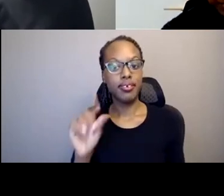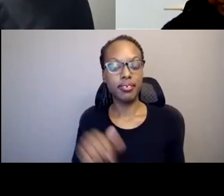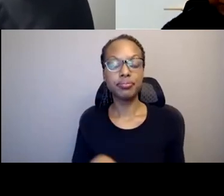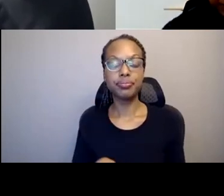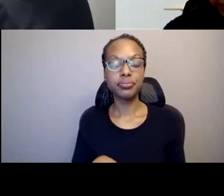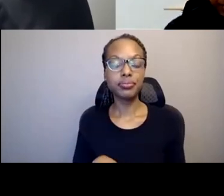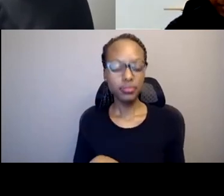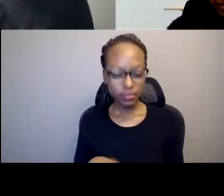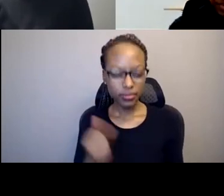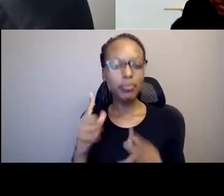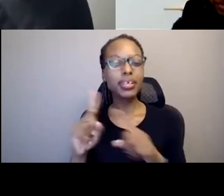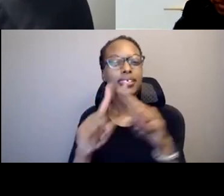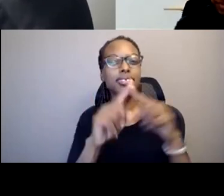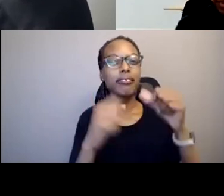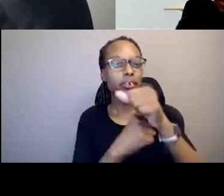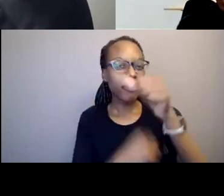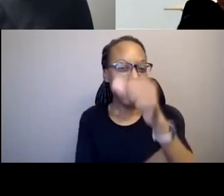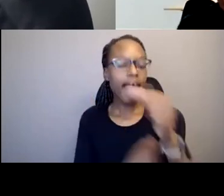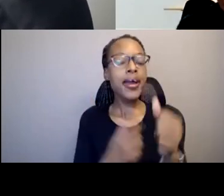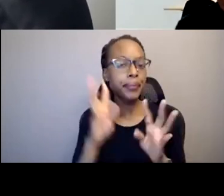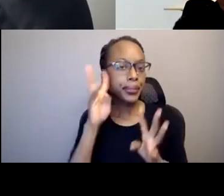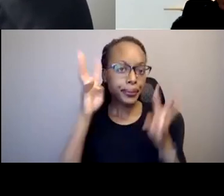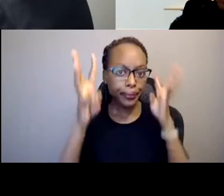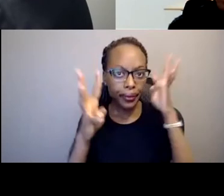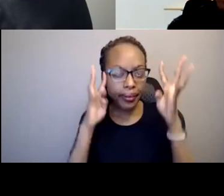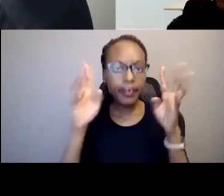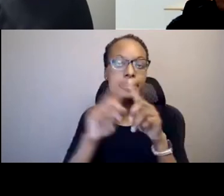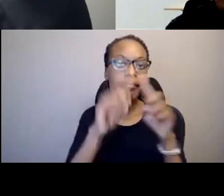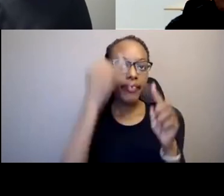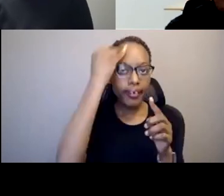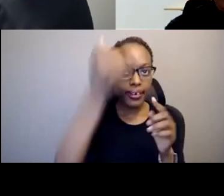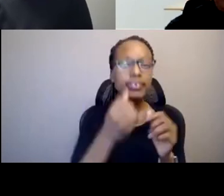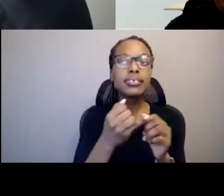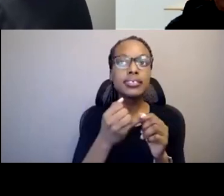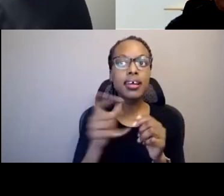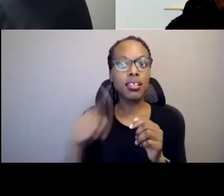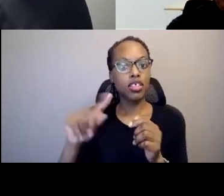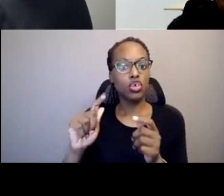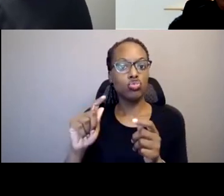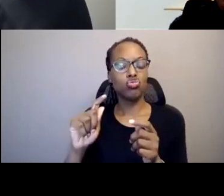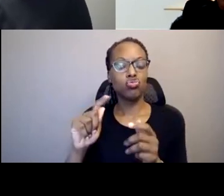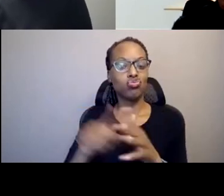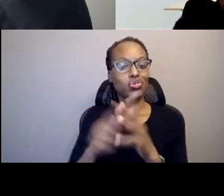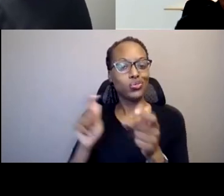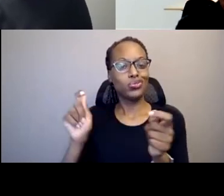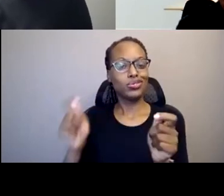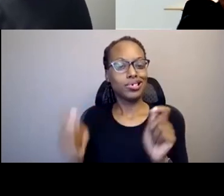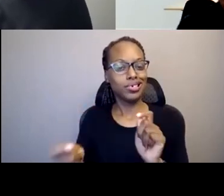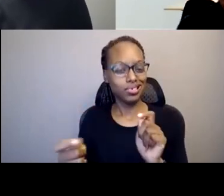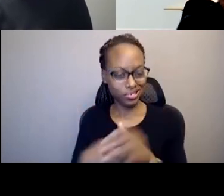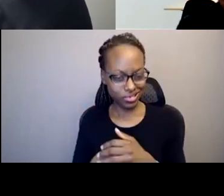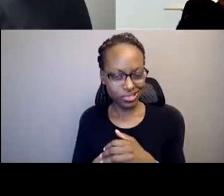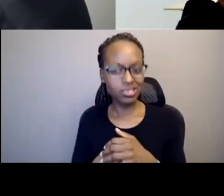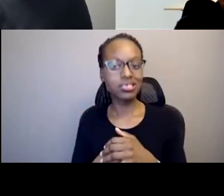different foundations, a lot of community foundations, for instance, are moving towards in order to actually figure out how to do grant making in a